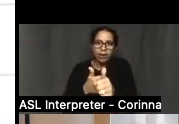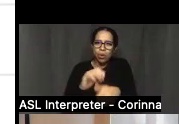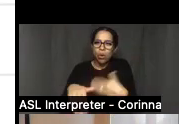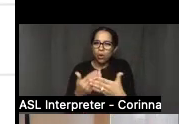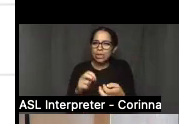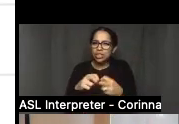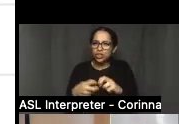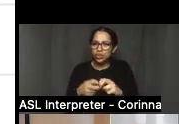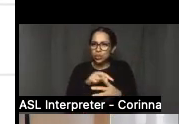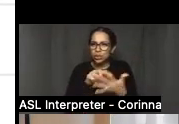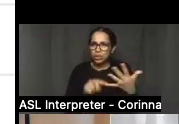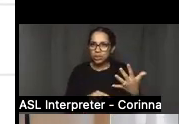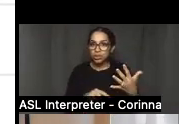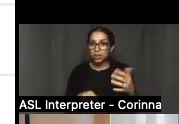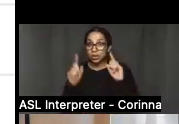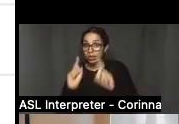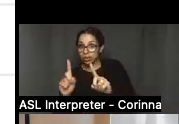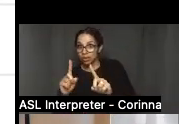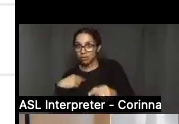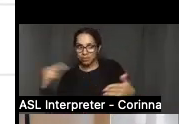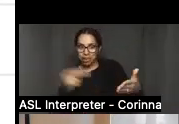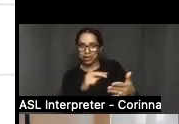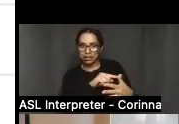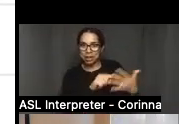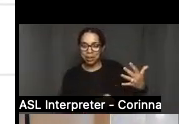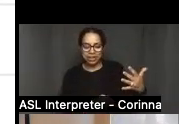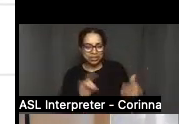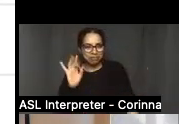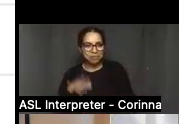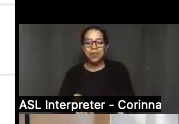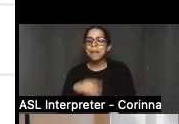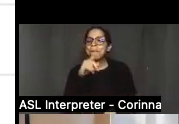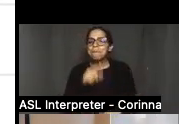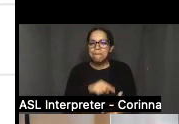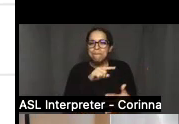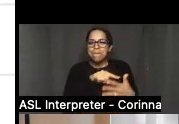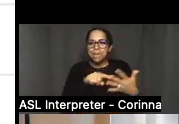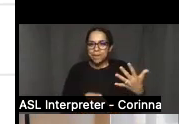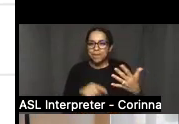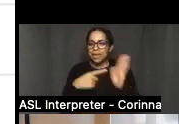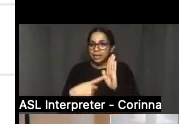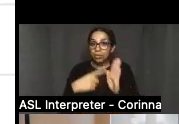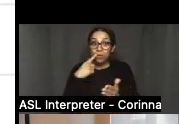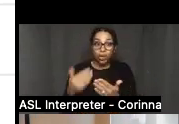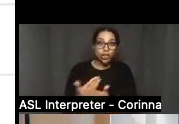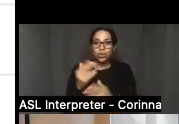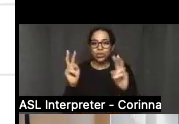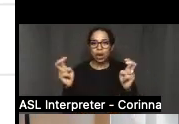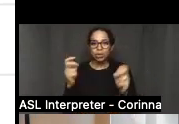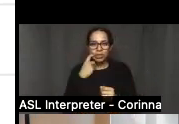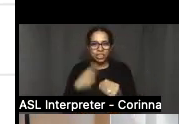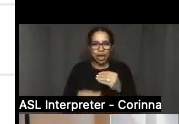And now I need to make sure I'm looking at these topics. So these are some examples of the new topics that we added in